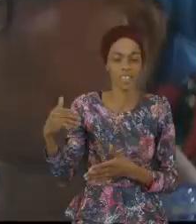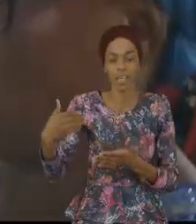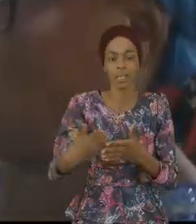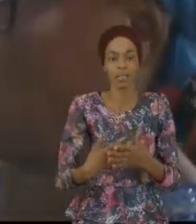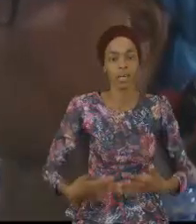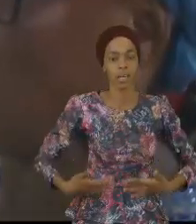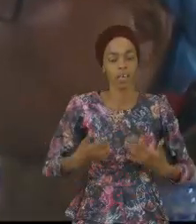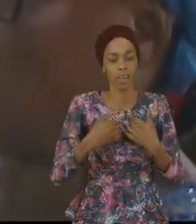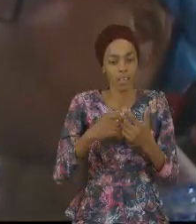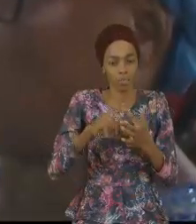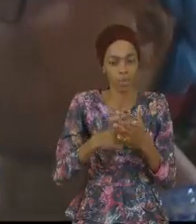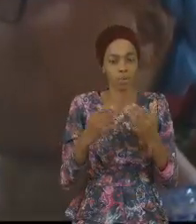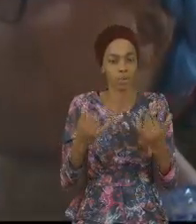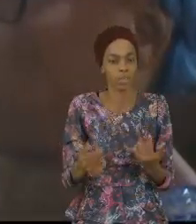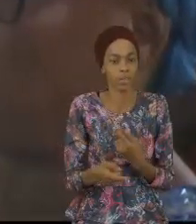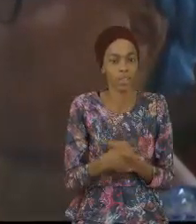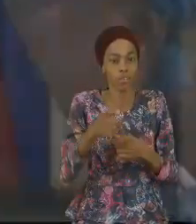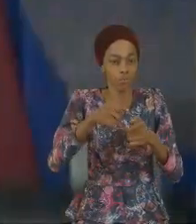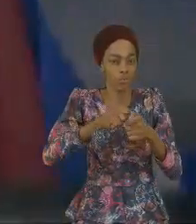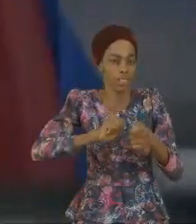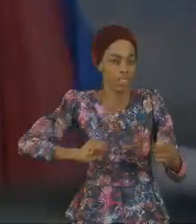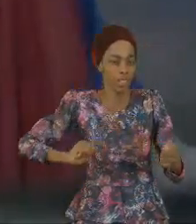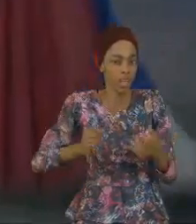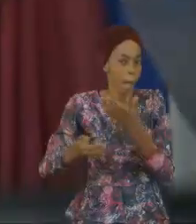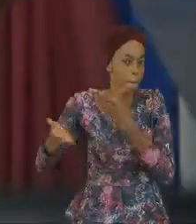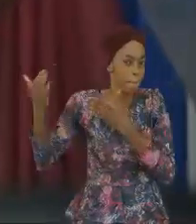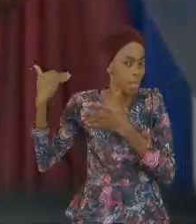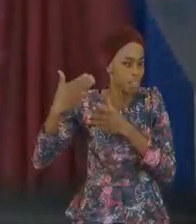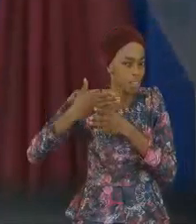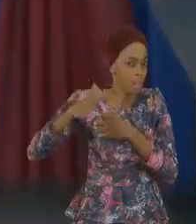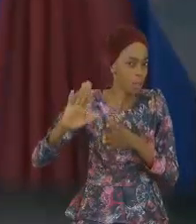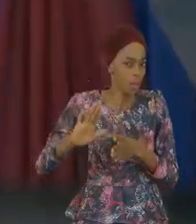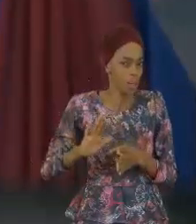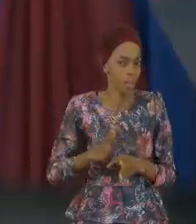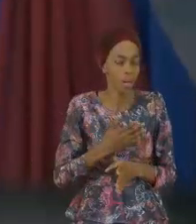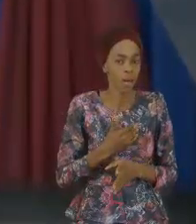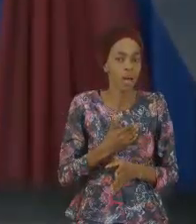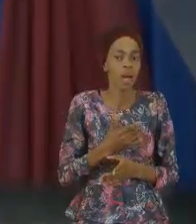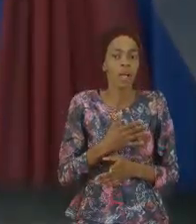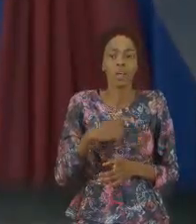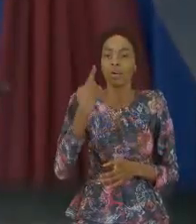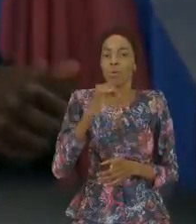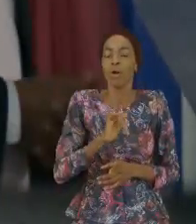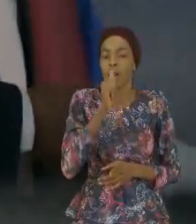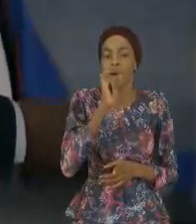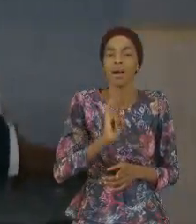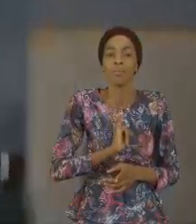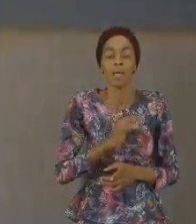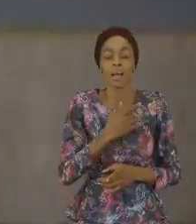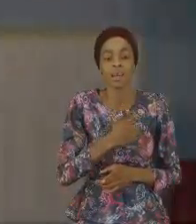begun today. We cheer the past, all that we're finding, who am I? And we say